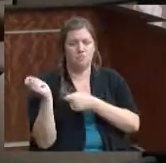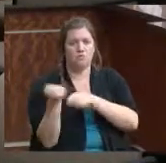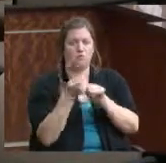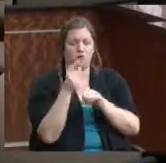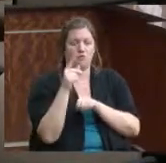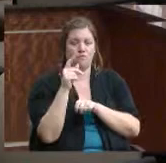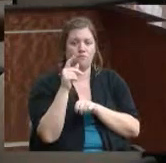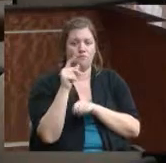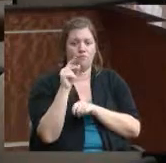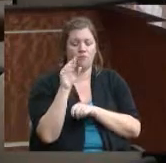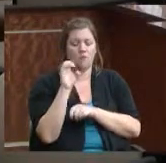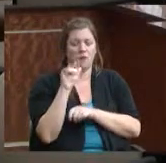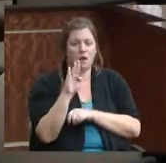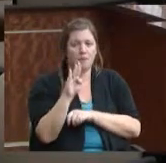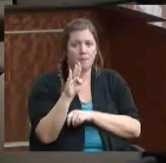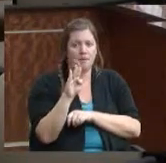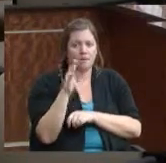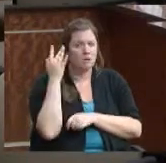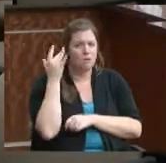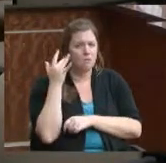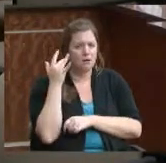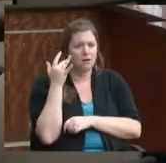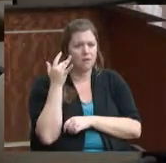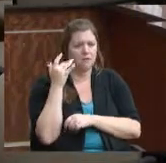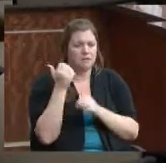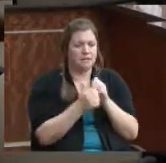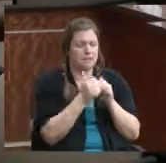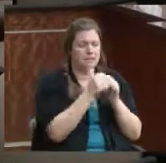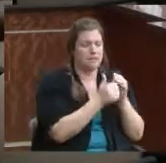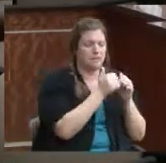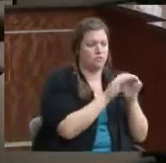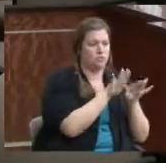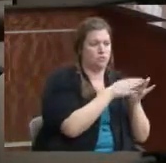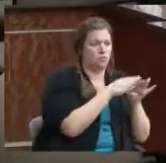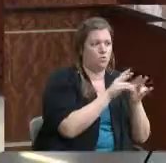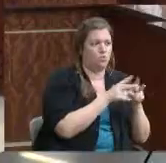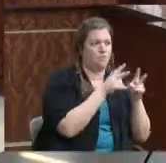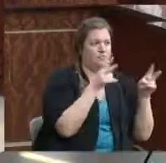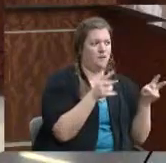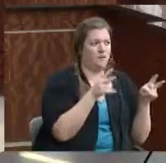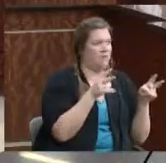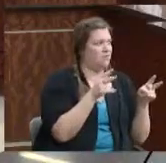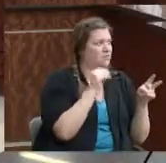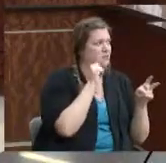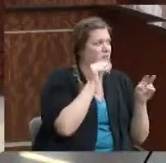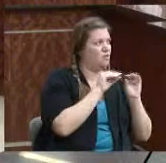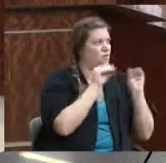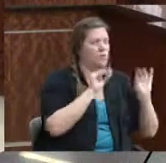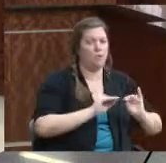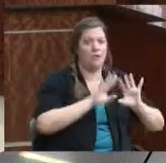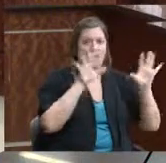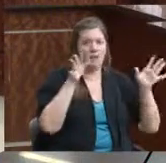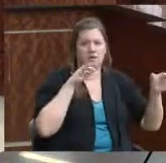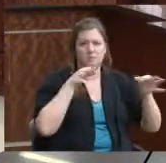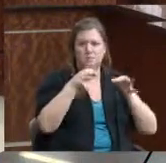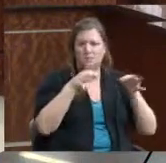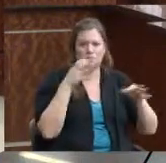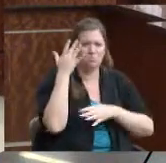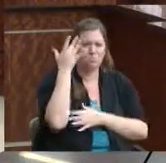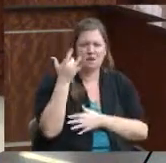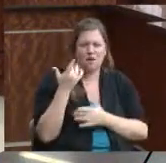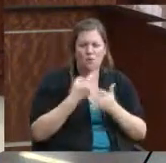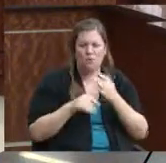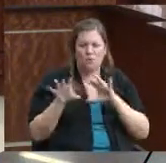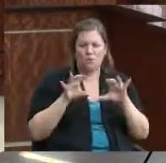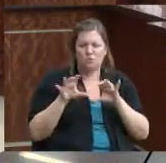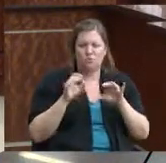plan. The flyer the golf club put on each residence's door was very ambiguous, with no clear explanation as to what they